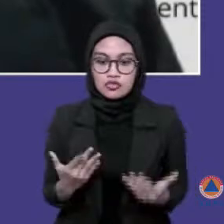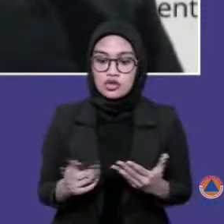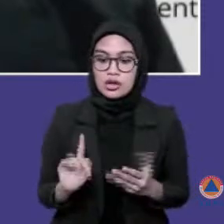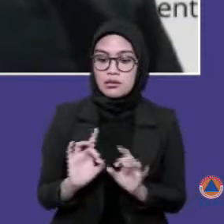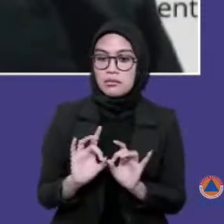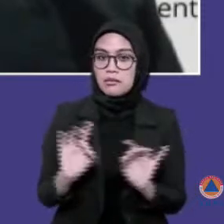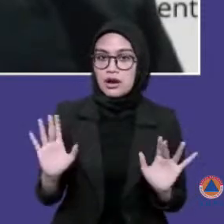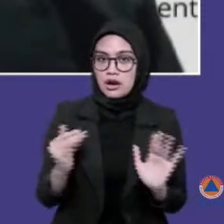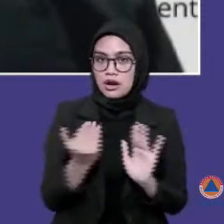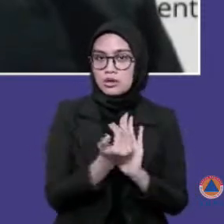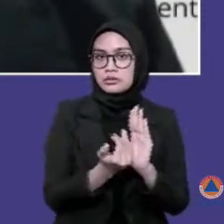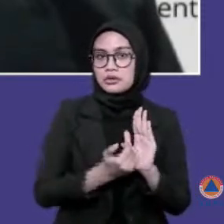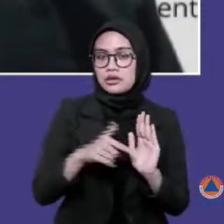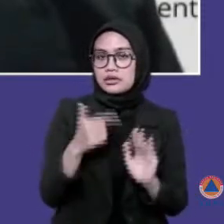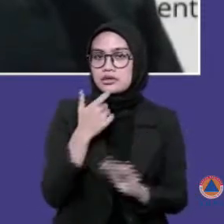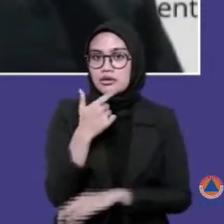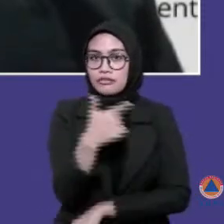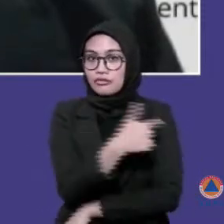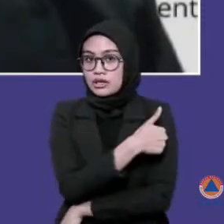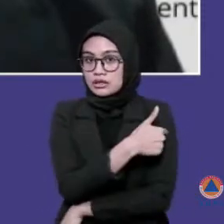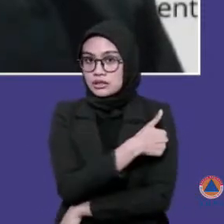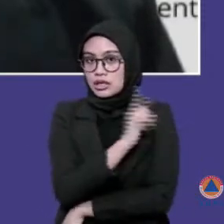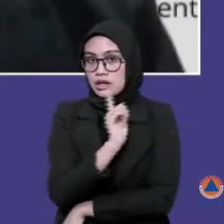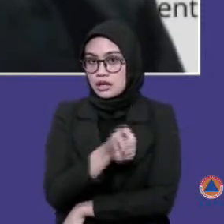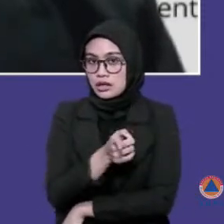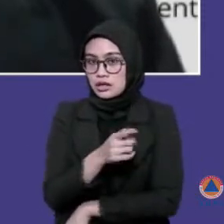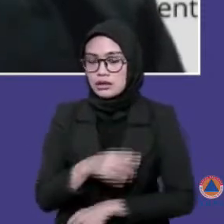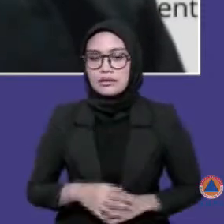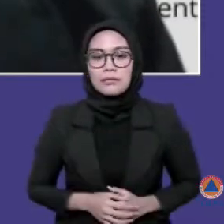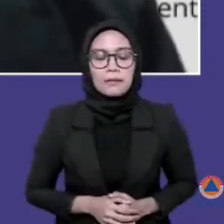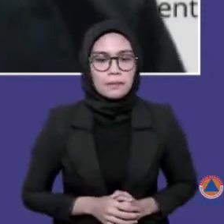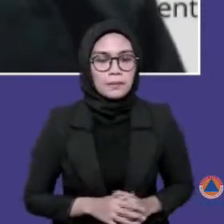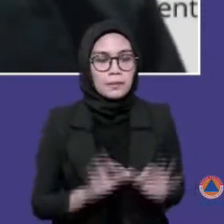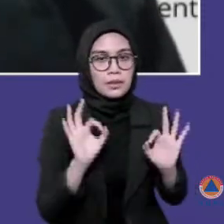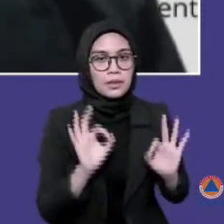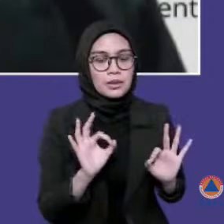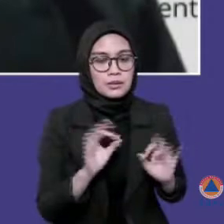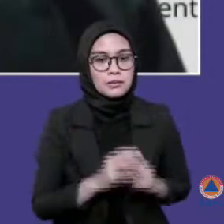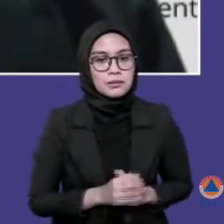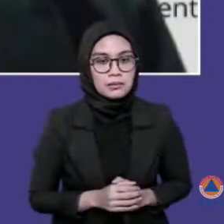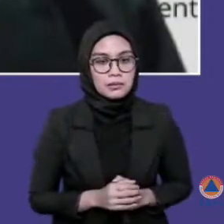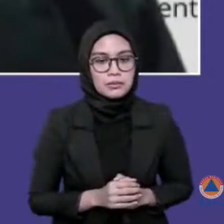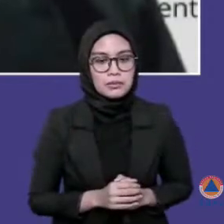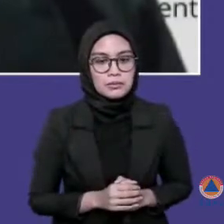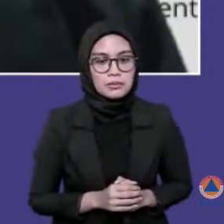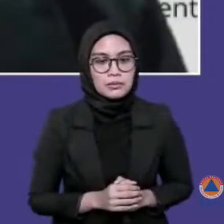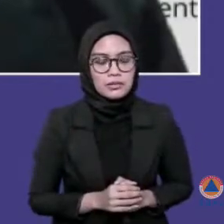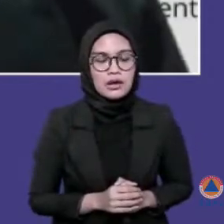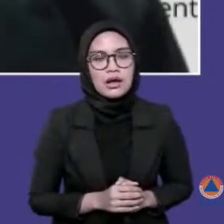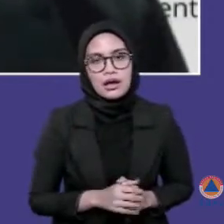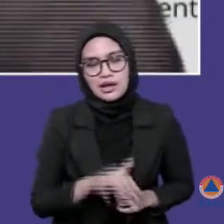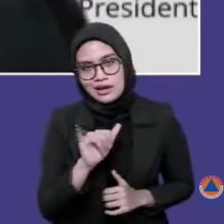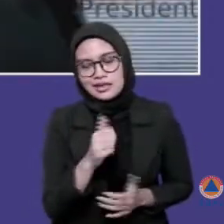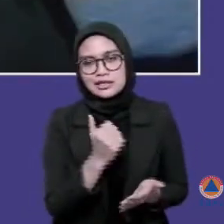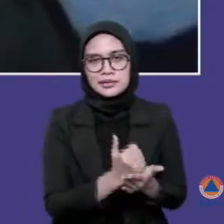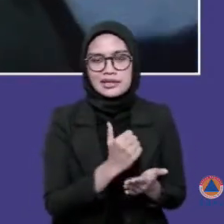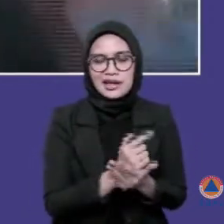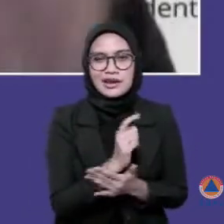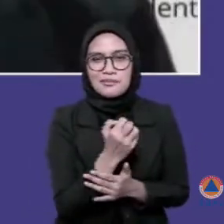the archipelago in terms of vaccination? Yes. There are several challenges to